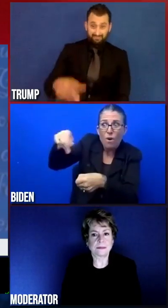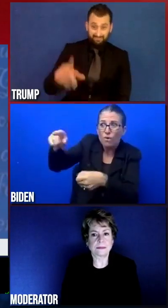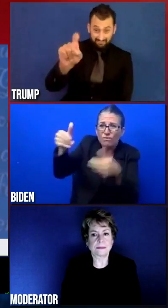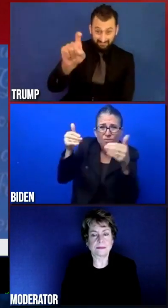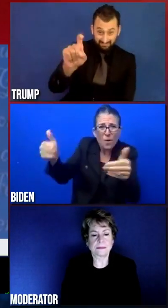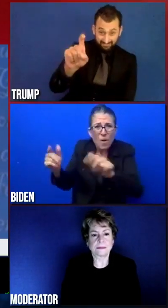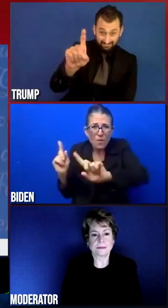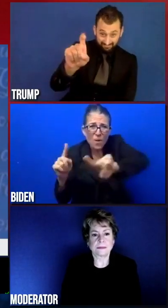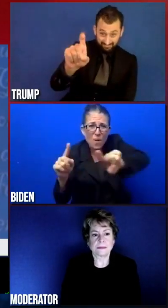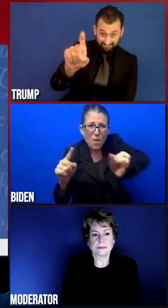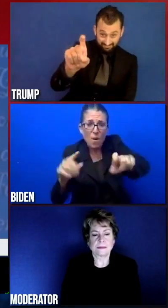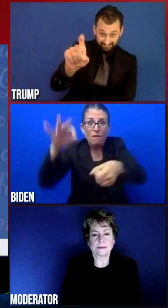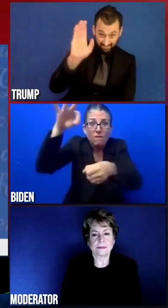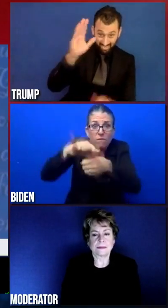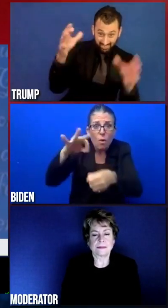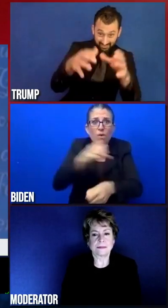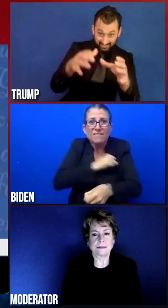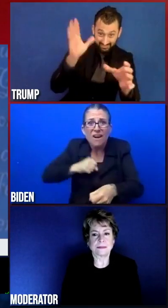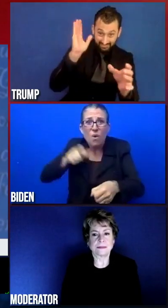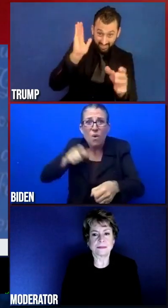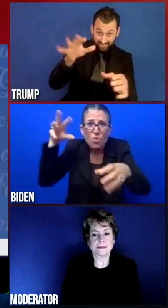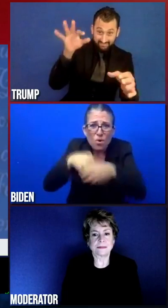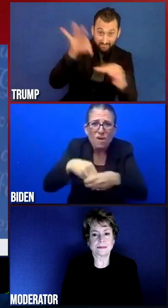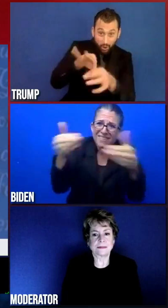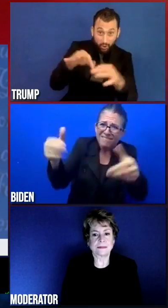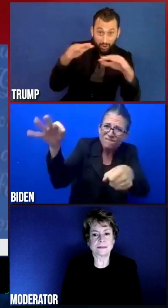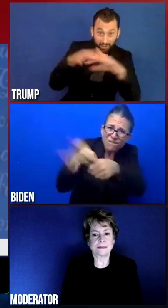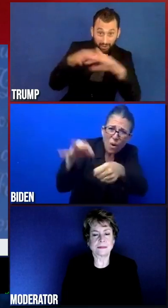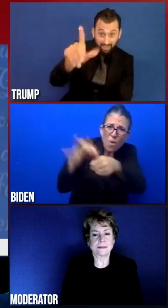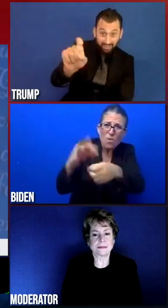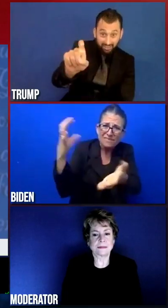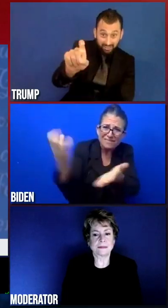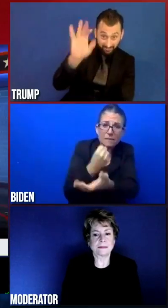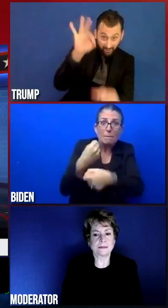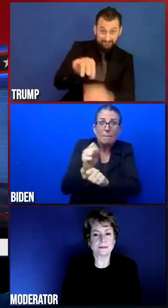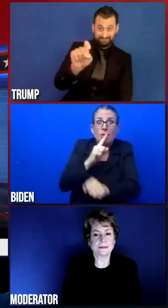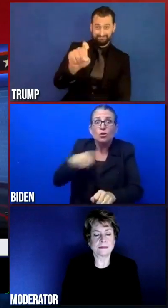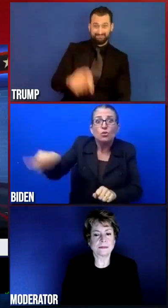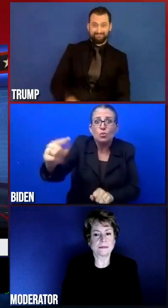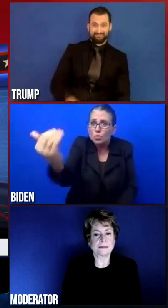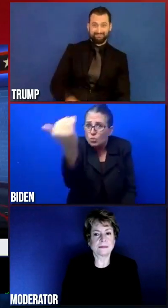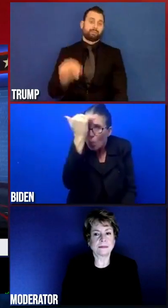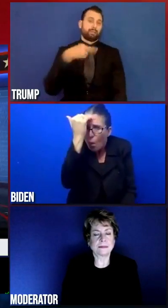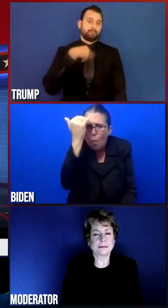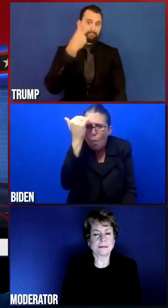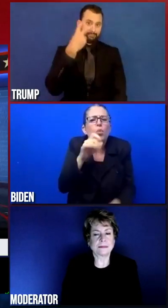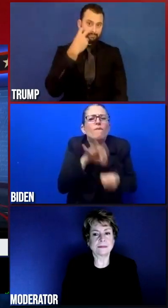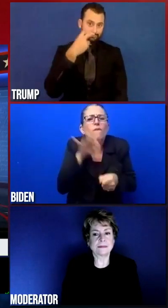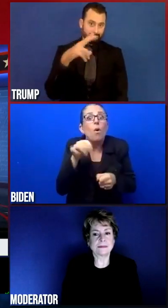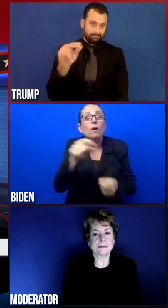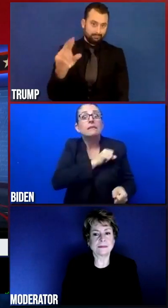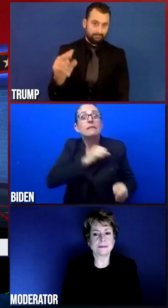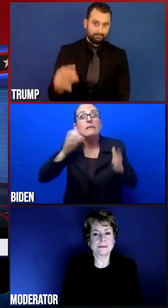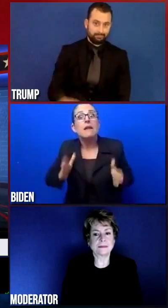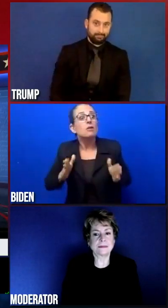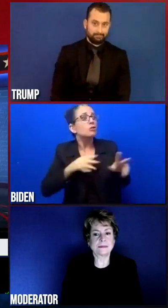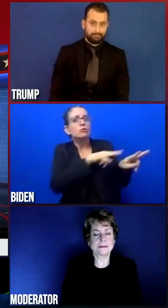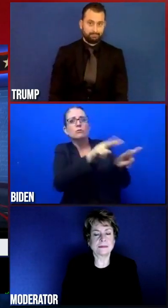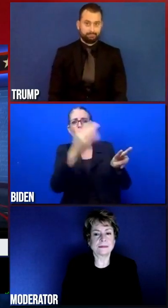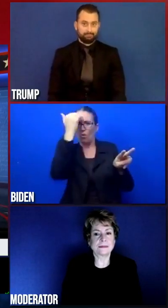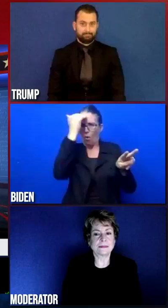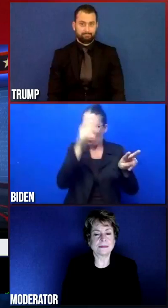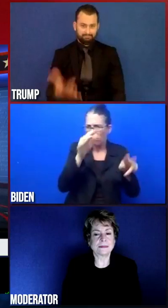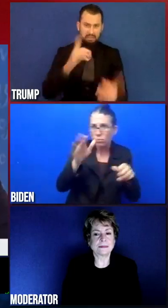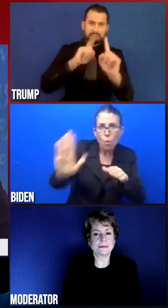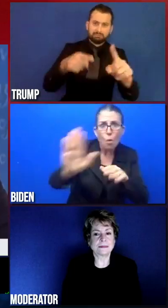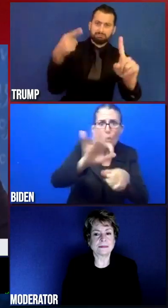court? sure you, in fact, let people know He doesn't want you're a to answer the senator. question. I'm not going to answer the question Why because wouldn't you answer that because question? the question You want to put a lot of new